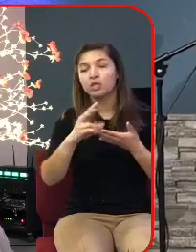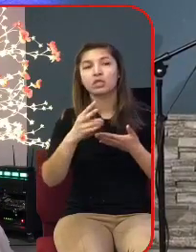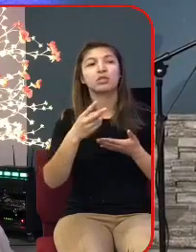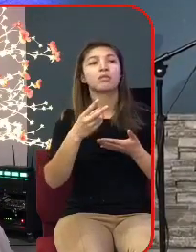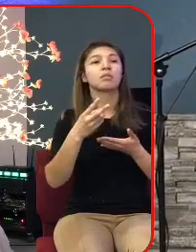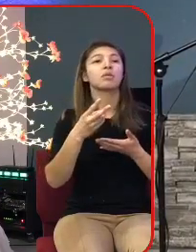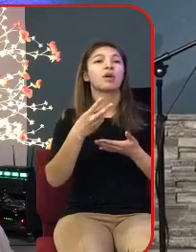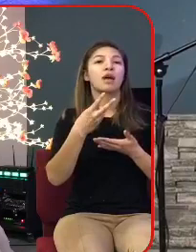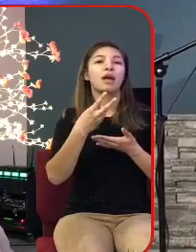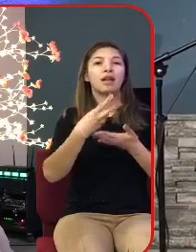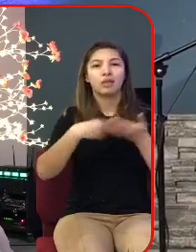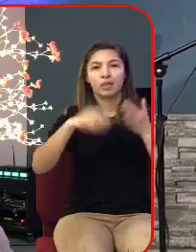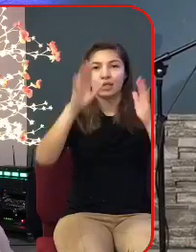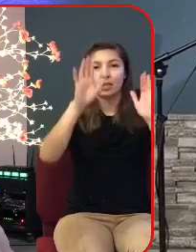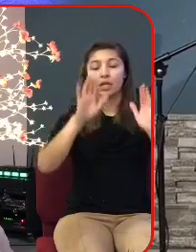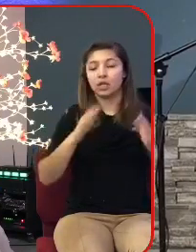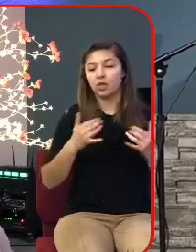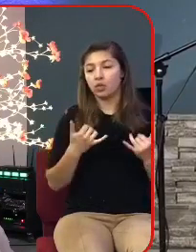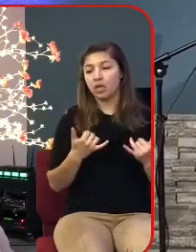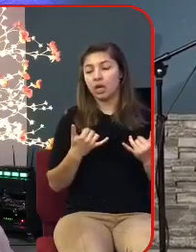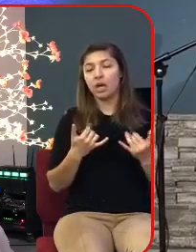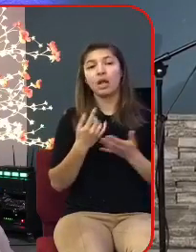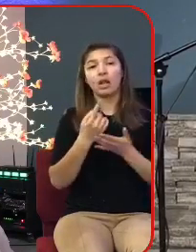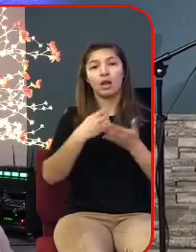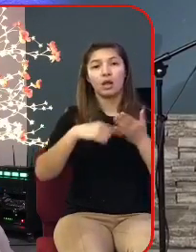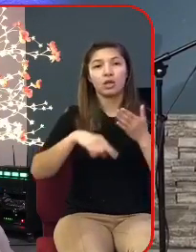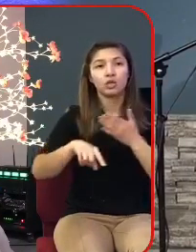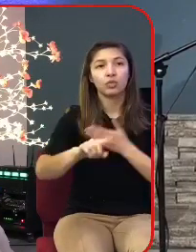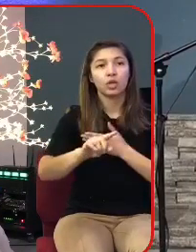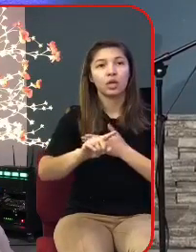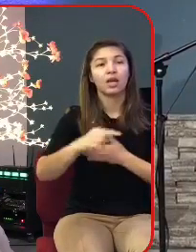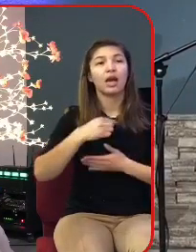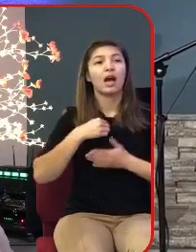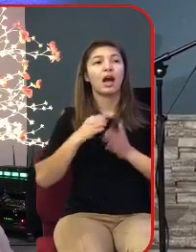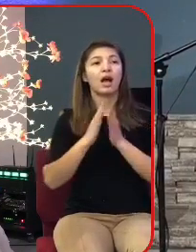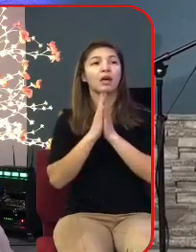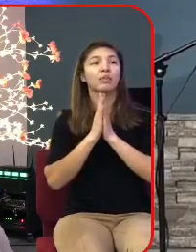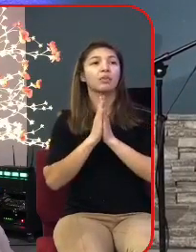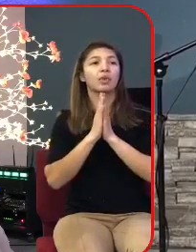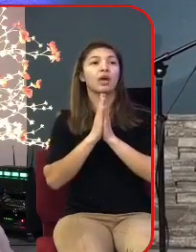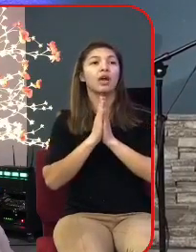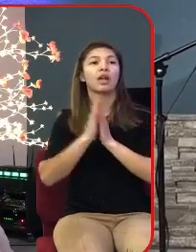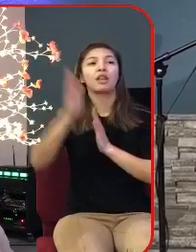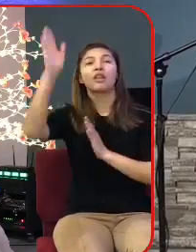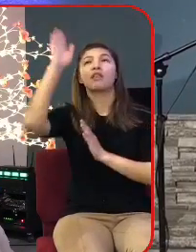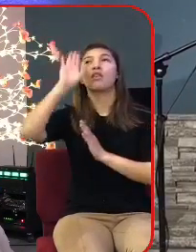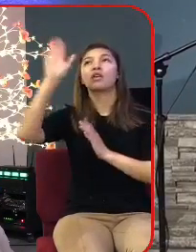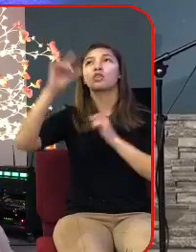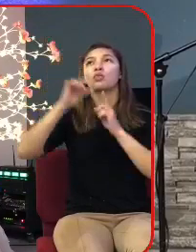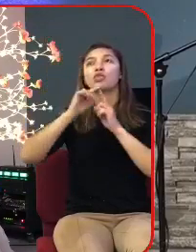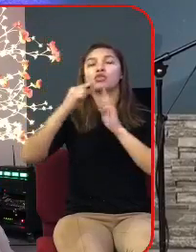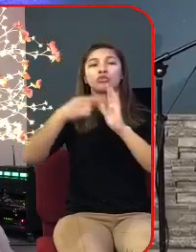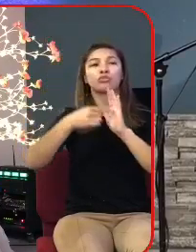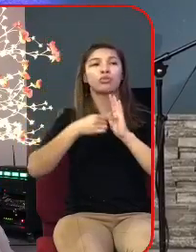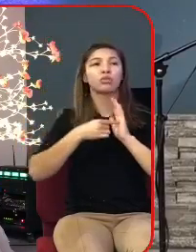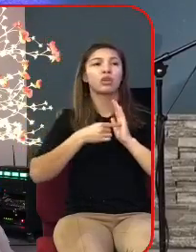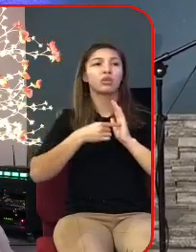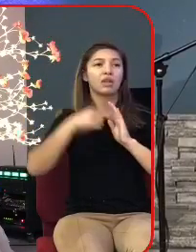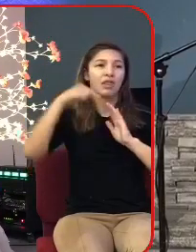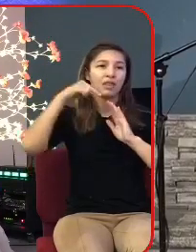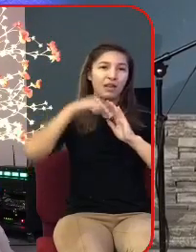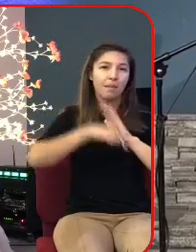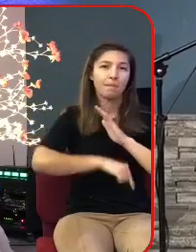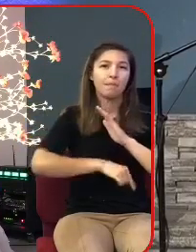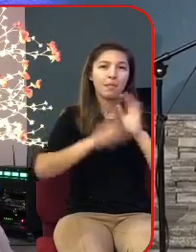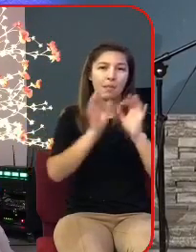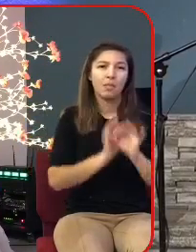next Sundays, today and next week, is I pray that the Spirit of God just reveal to us the depth and